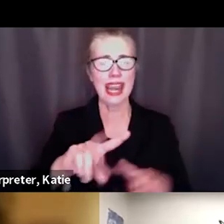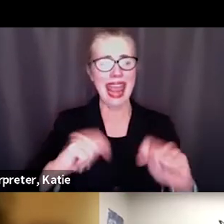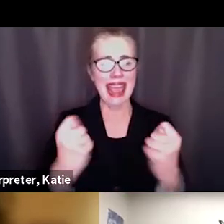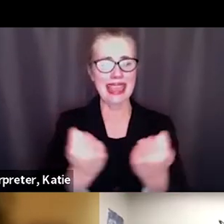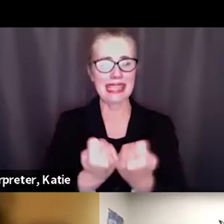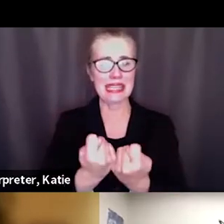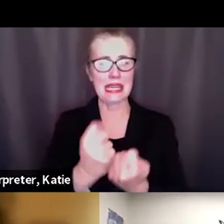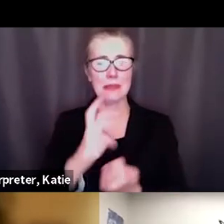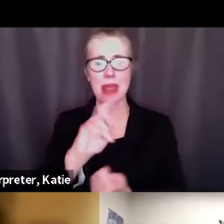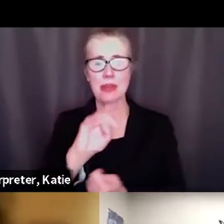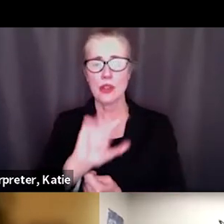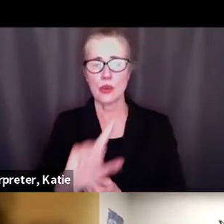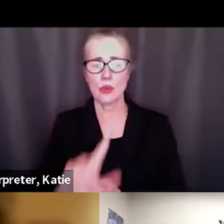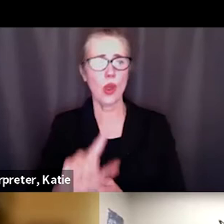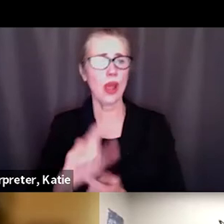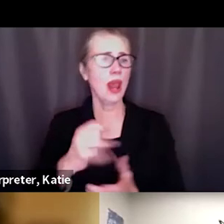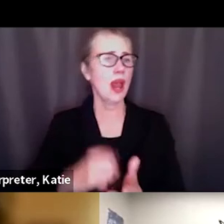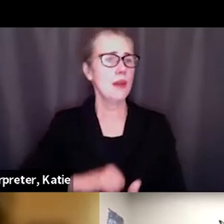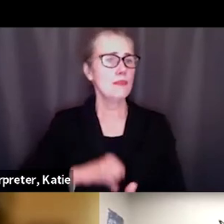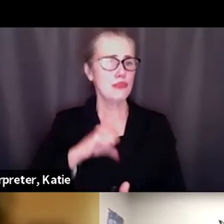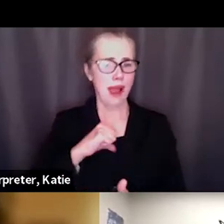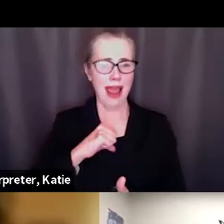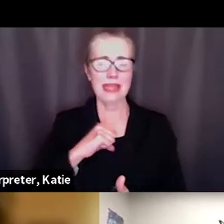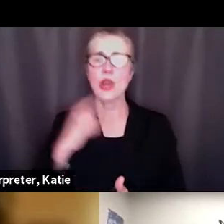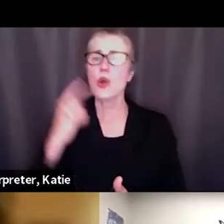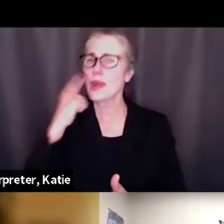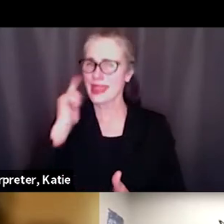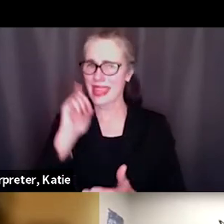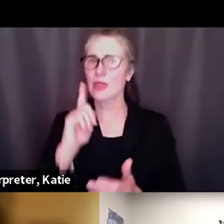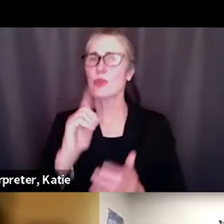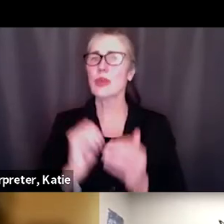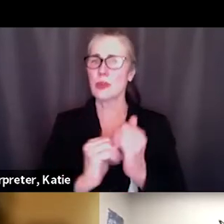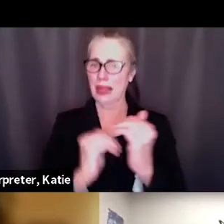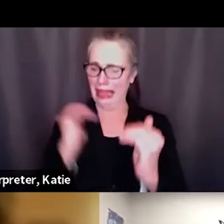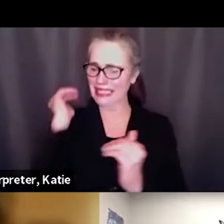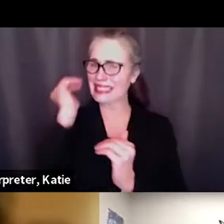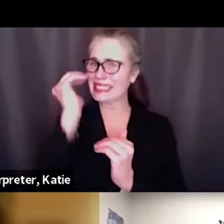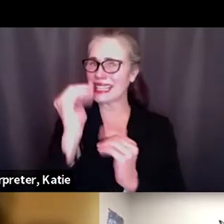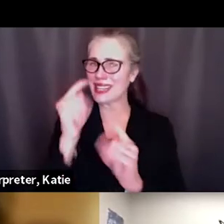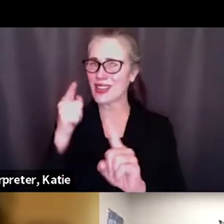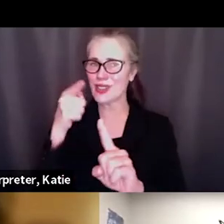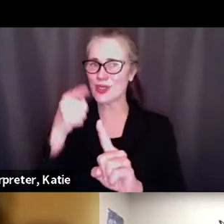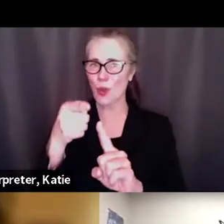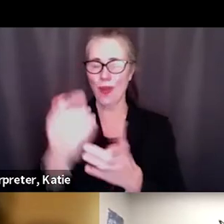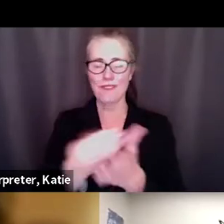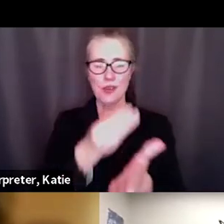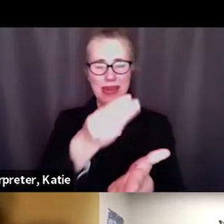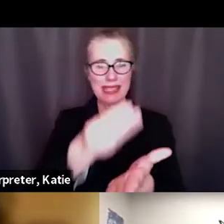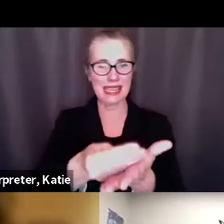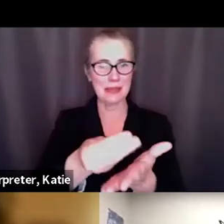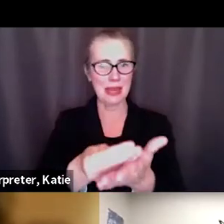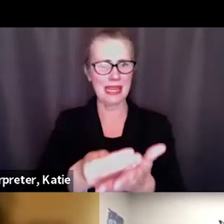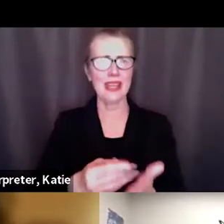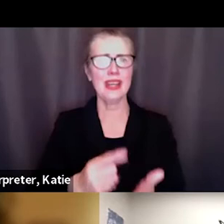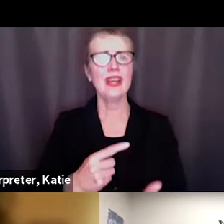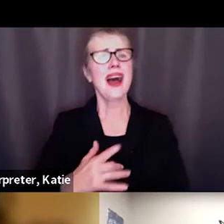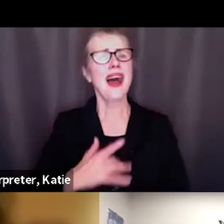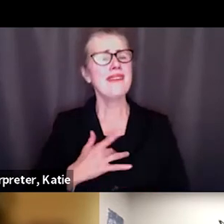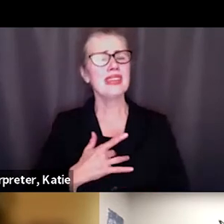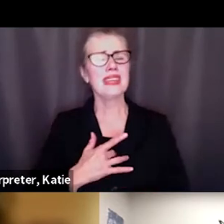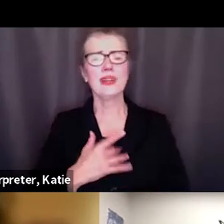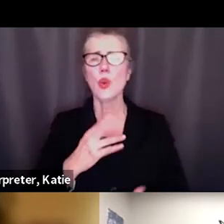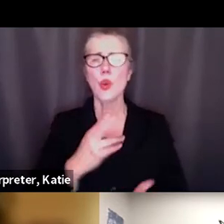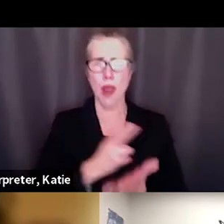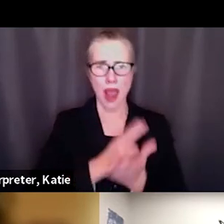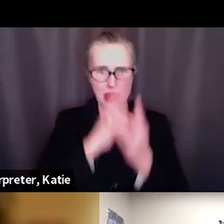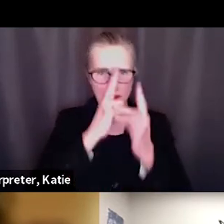a high degree of confidence that we will meet and exceed this goal and really again personally it's a deep honor and i really mean that to